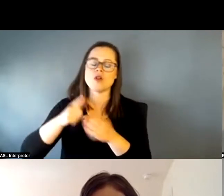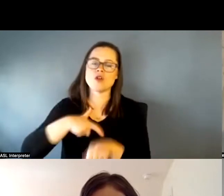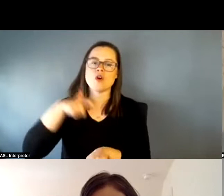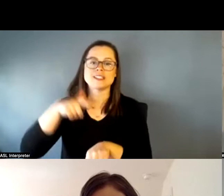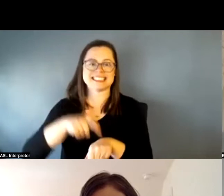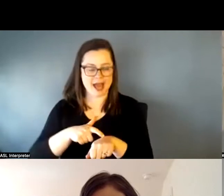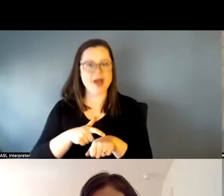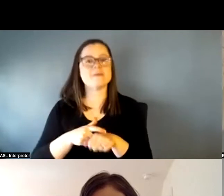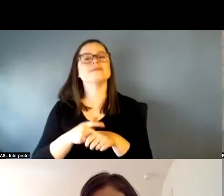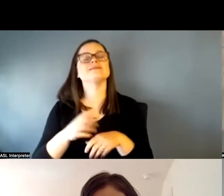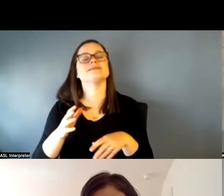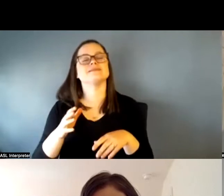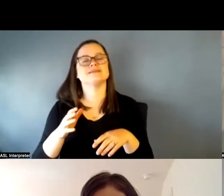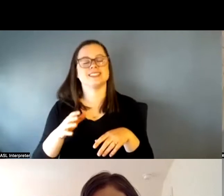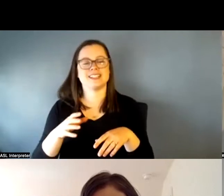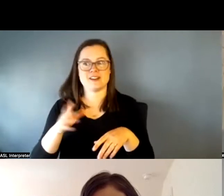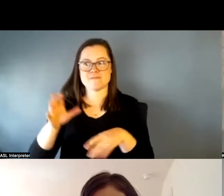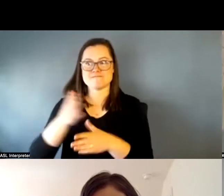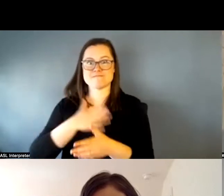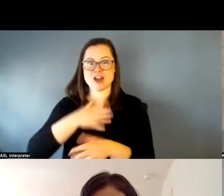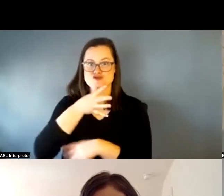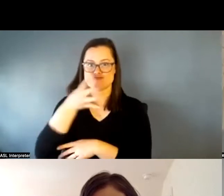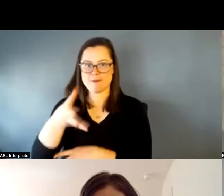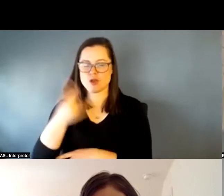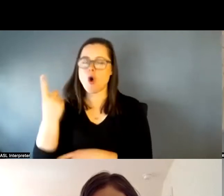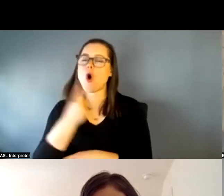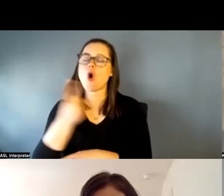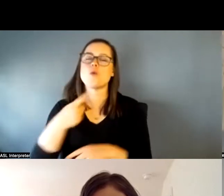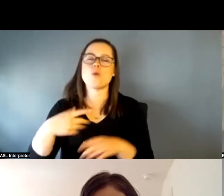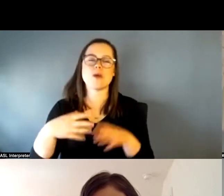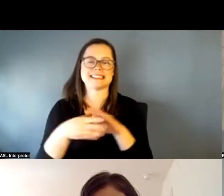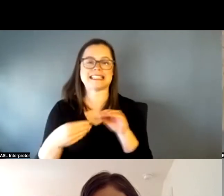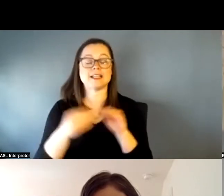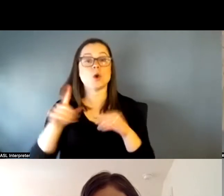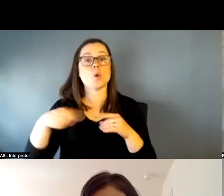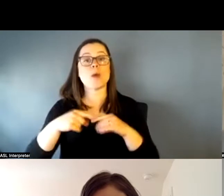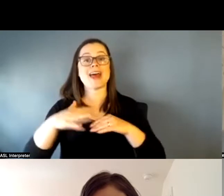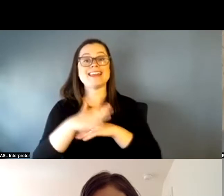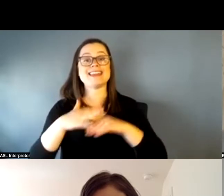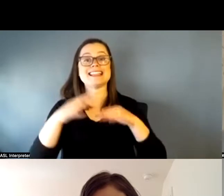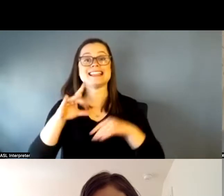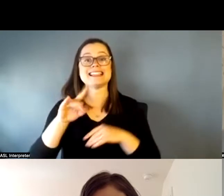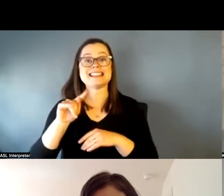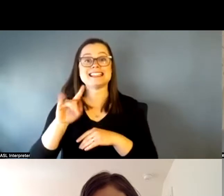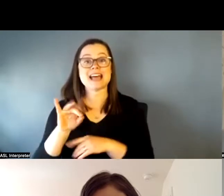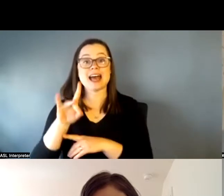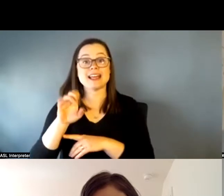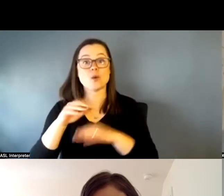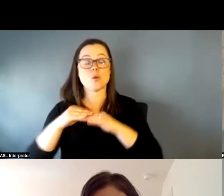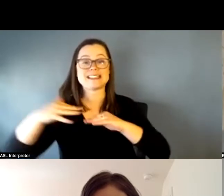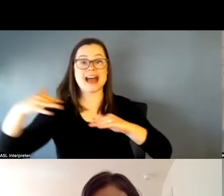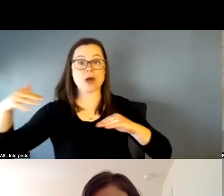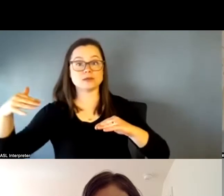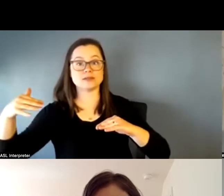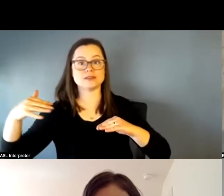saying from my grandmother, and she would say, when the tide was out, the table was set.